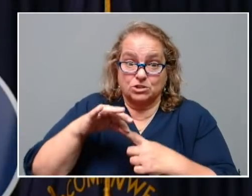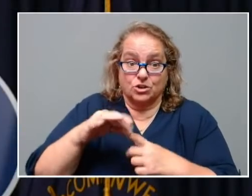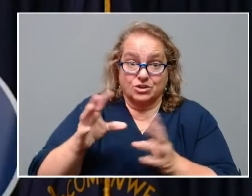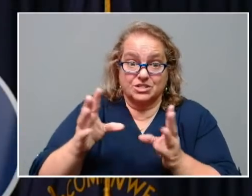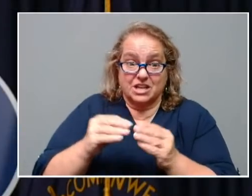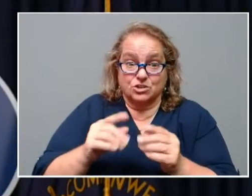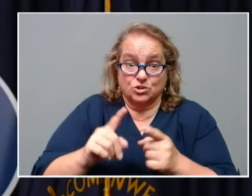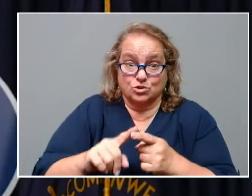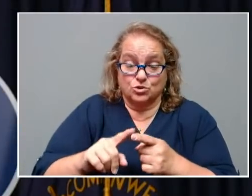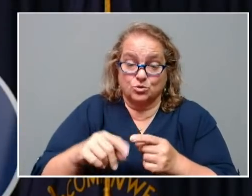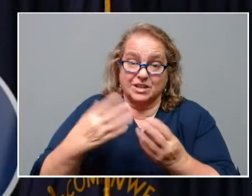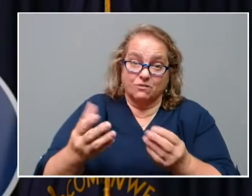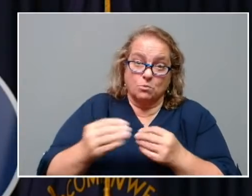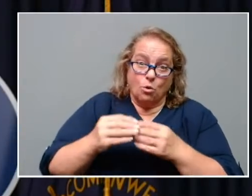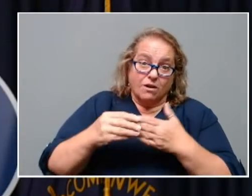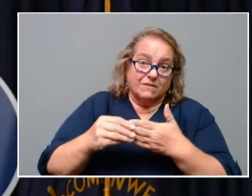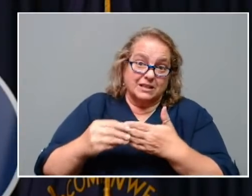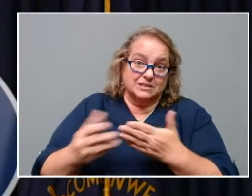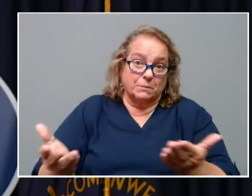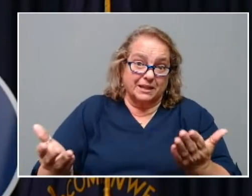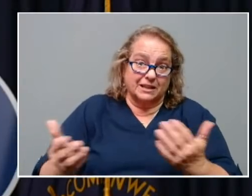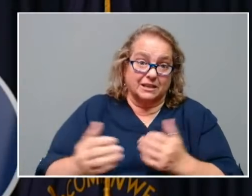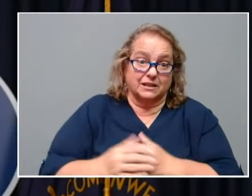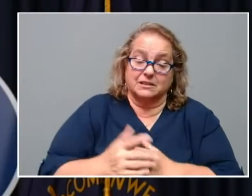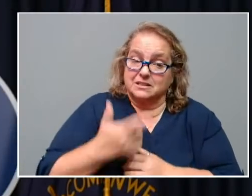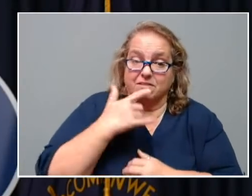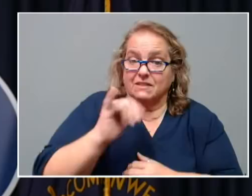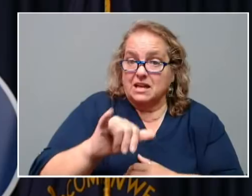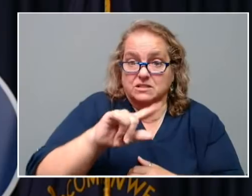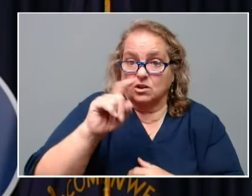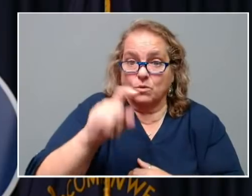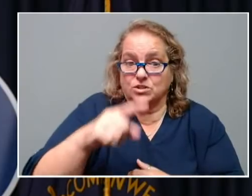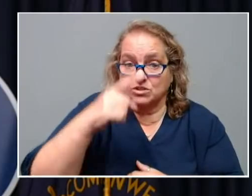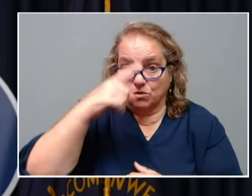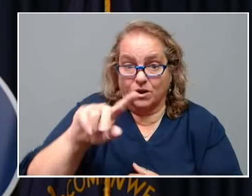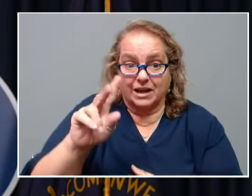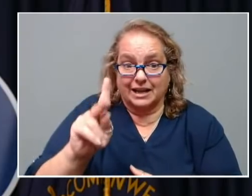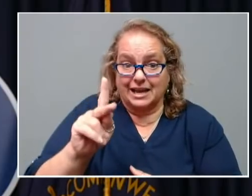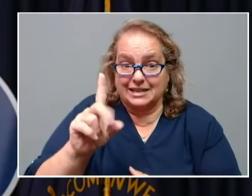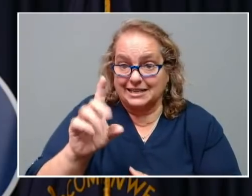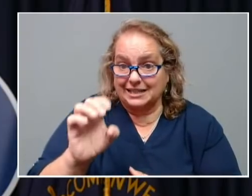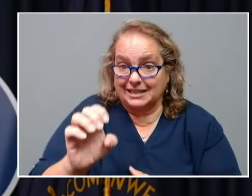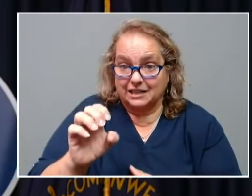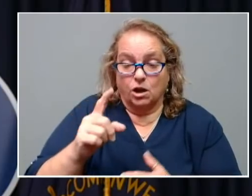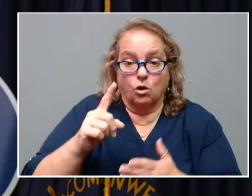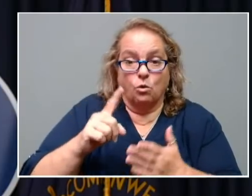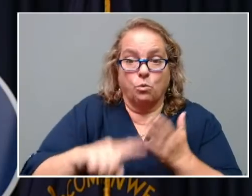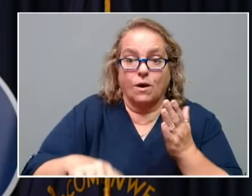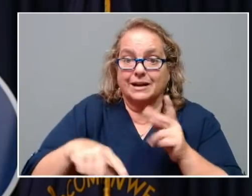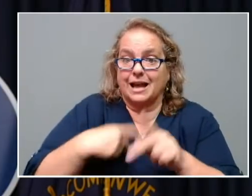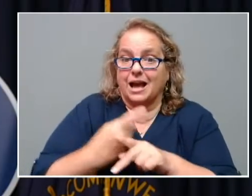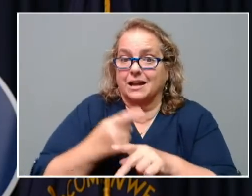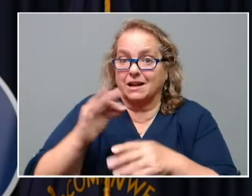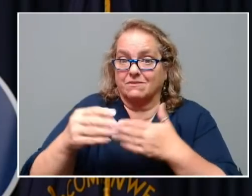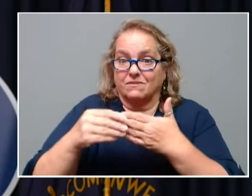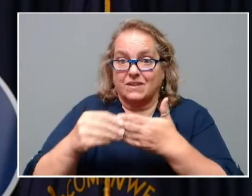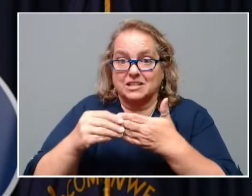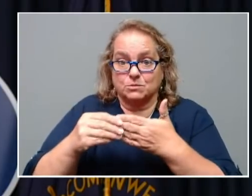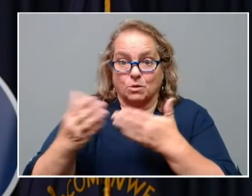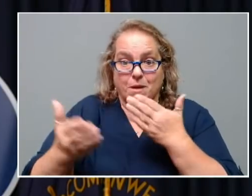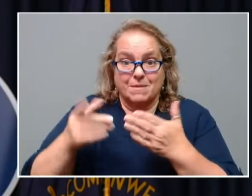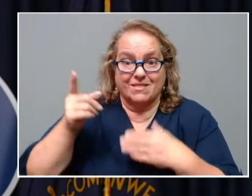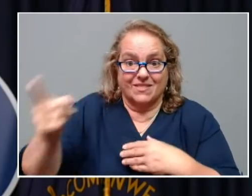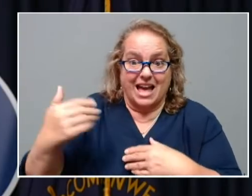You know, I think that'd be a question for KDE on what additional flexibility they may have on